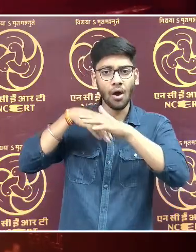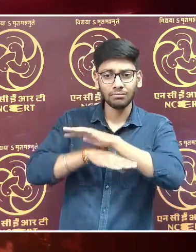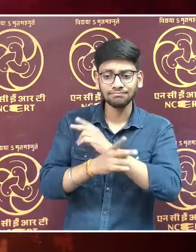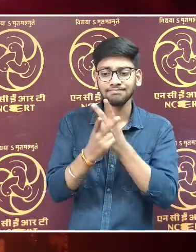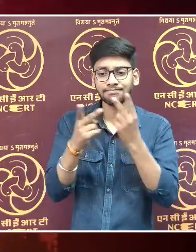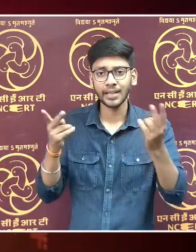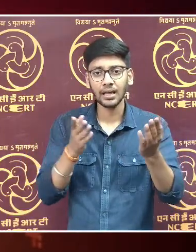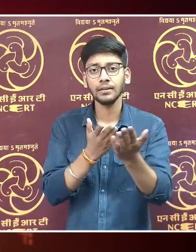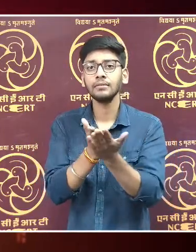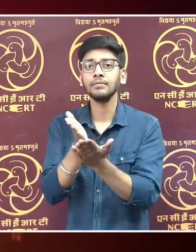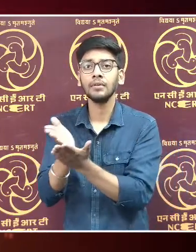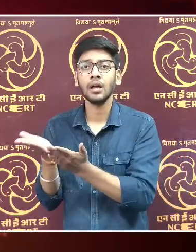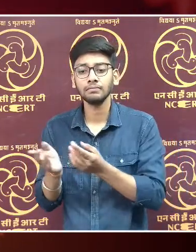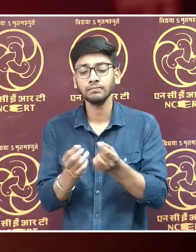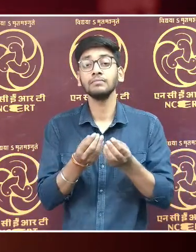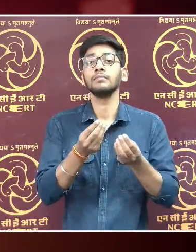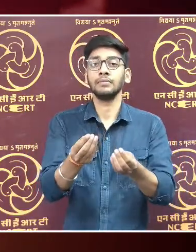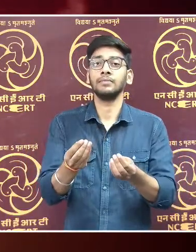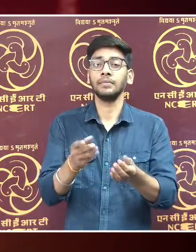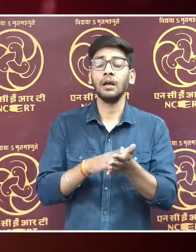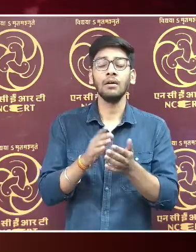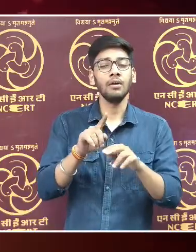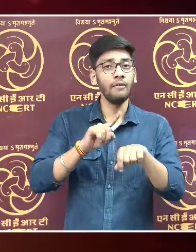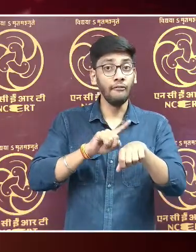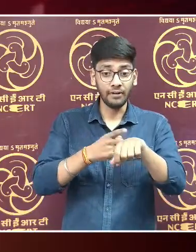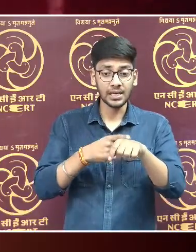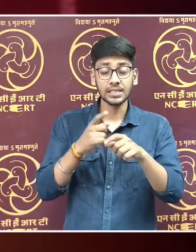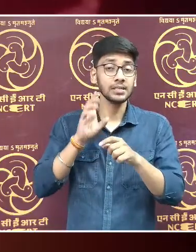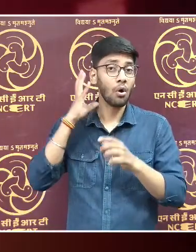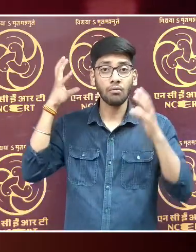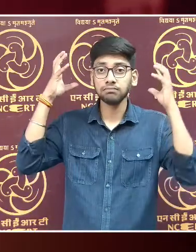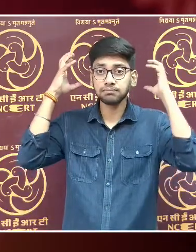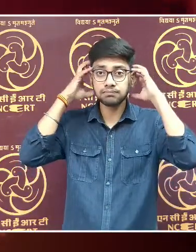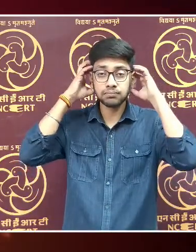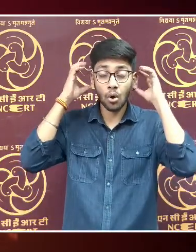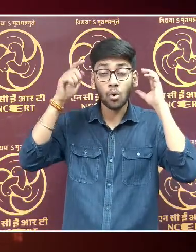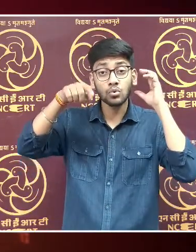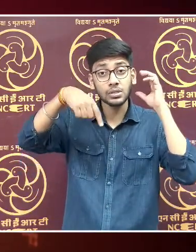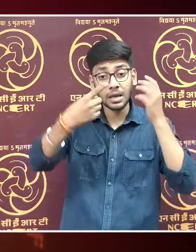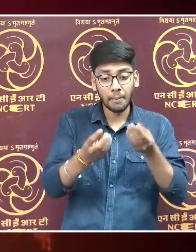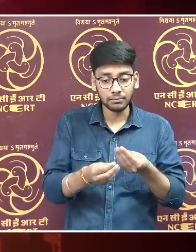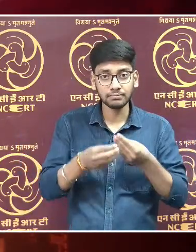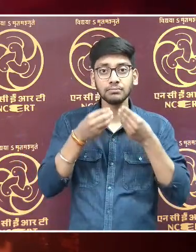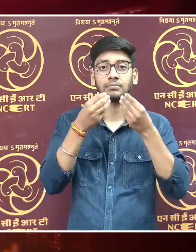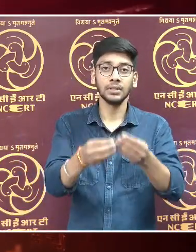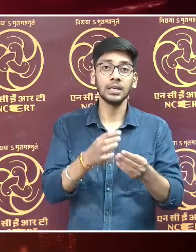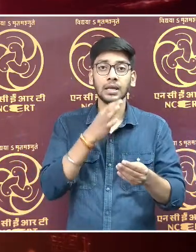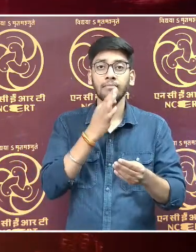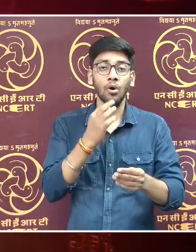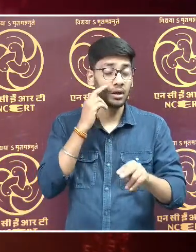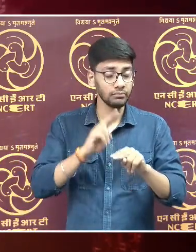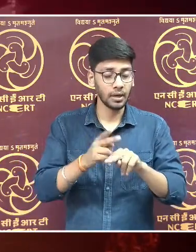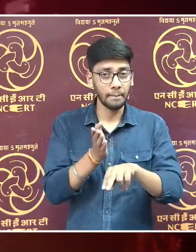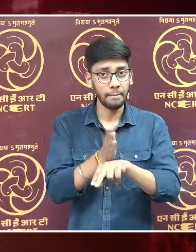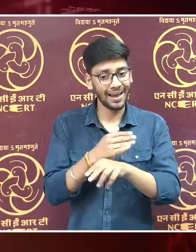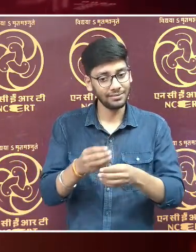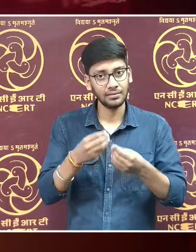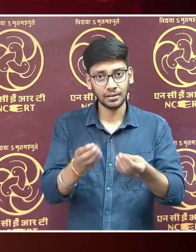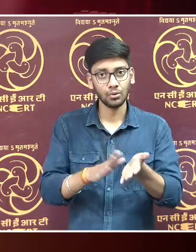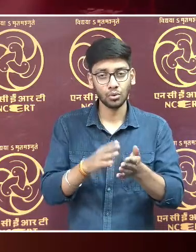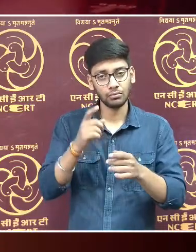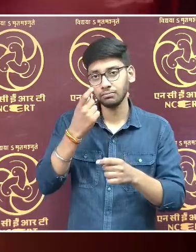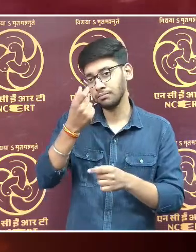to check for that as an audiologist and then prescribe them. In case if the child is not benefiting with the hearing